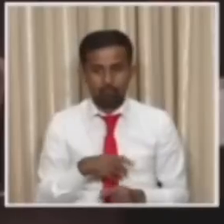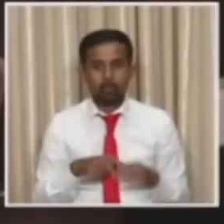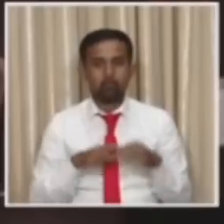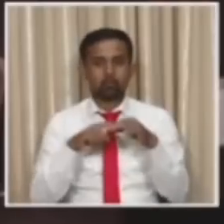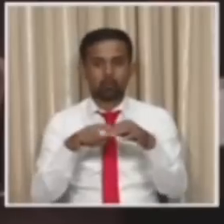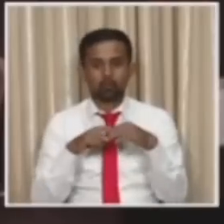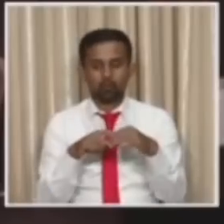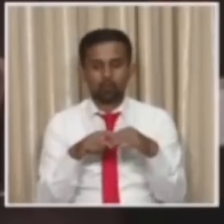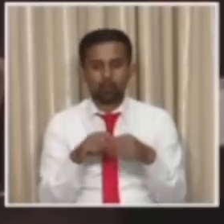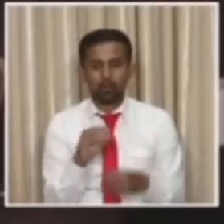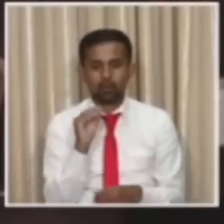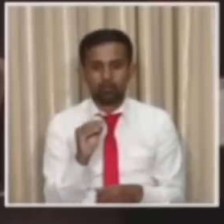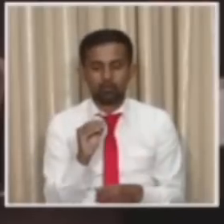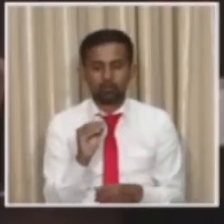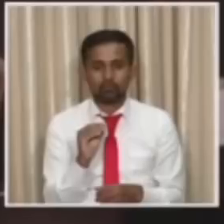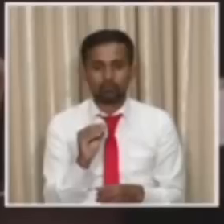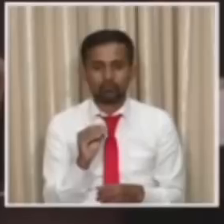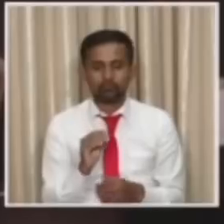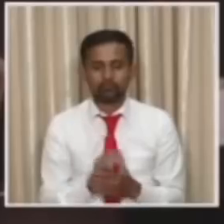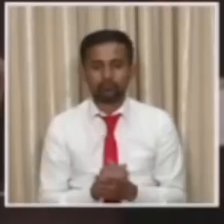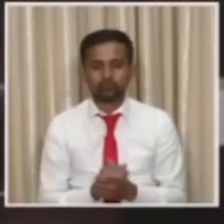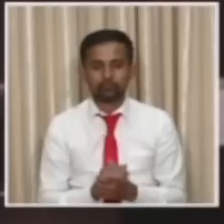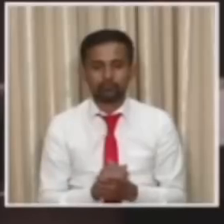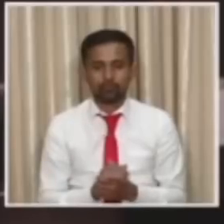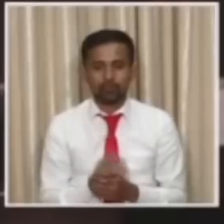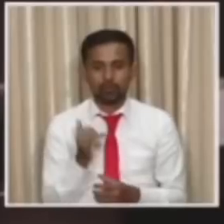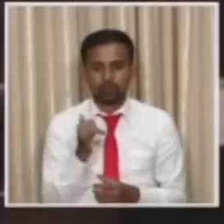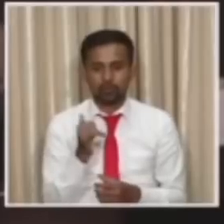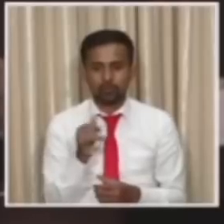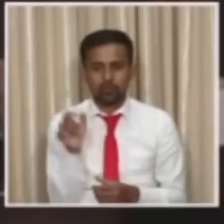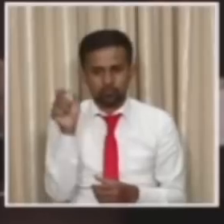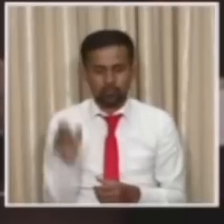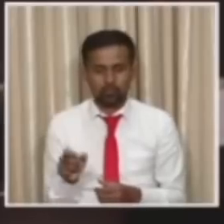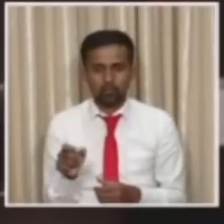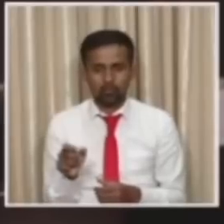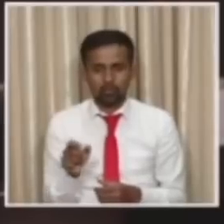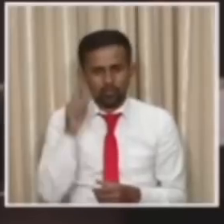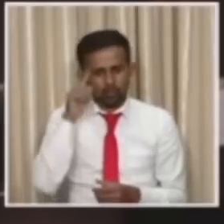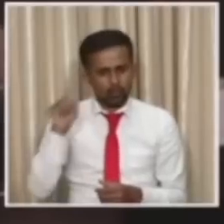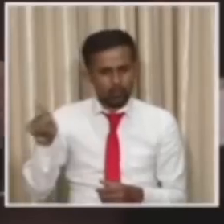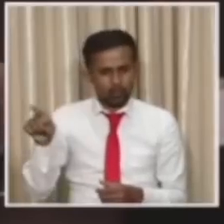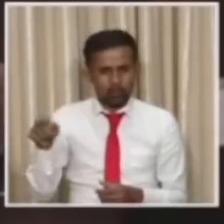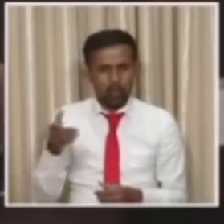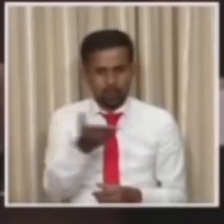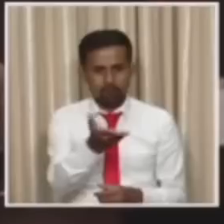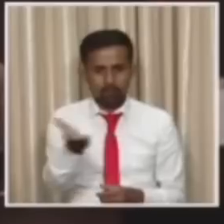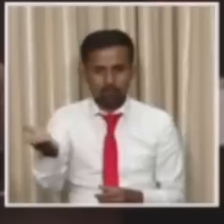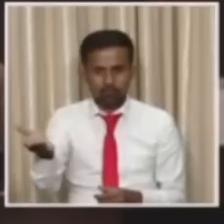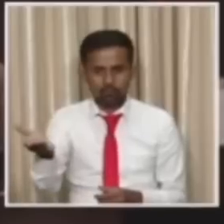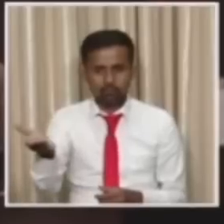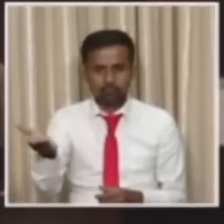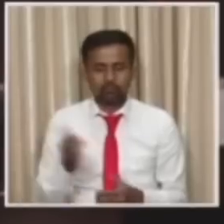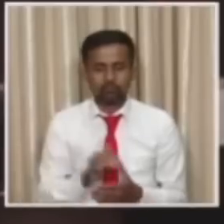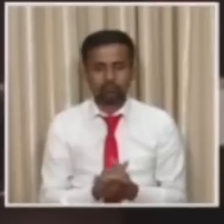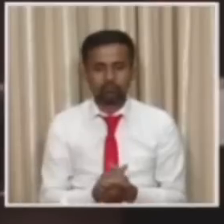convicted murderers. People have been accused of murder. I can state a few names. Premlal Jayasekhar was convicted of murder, who had an